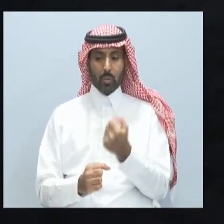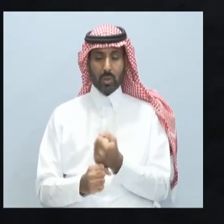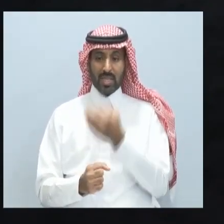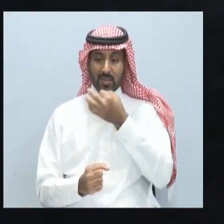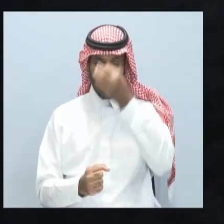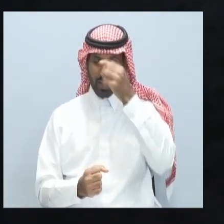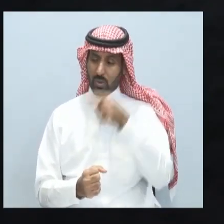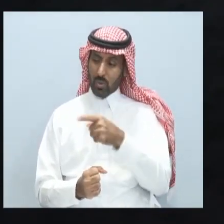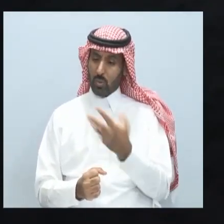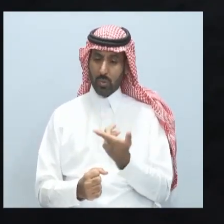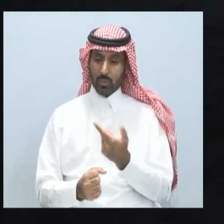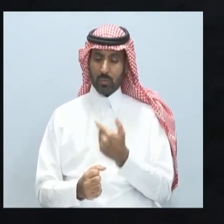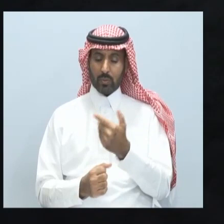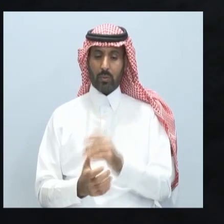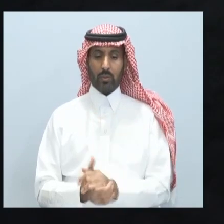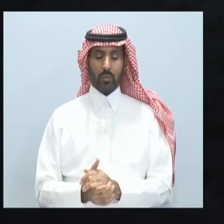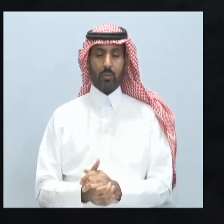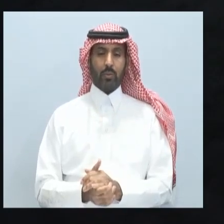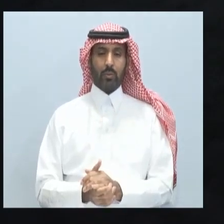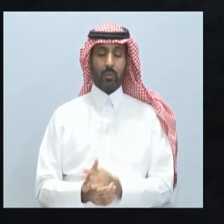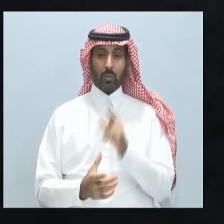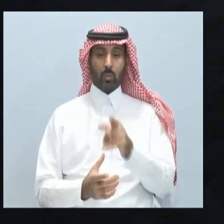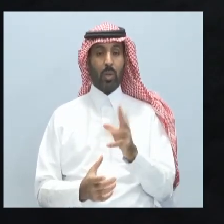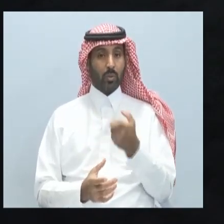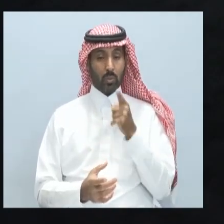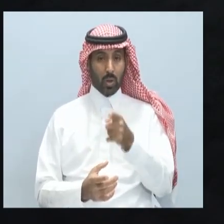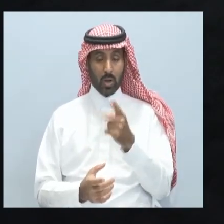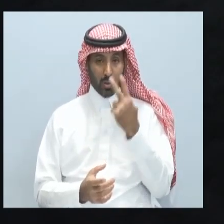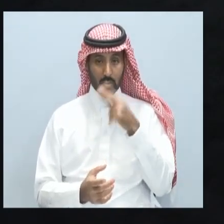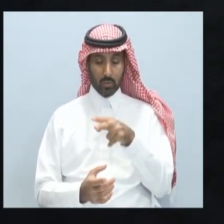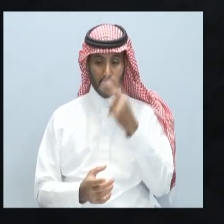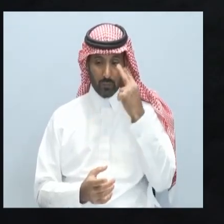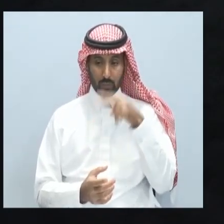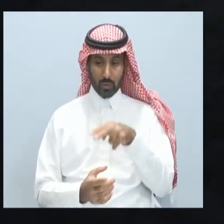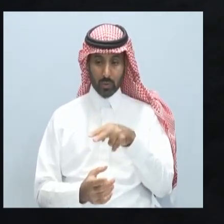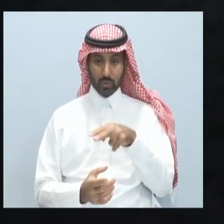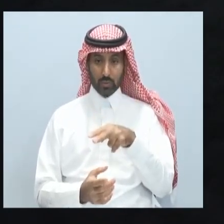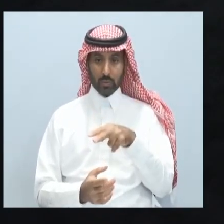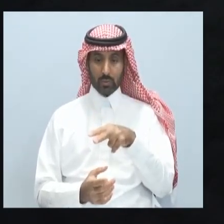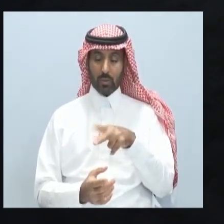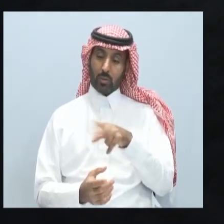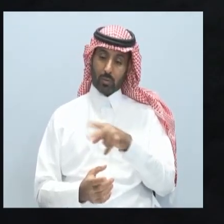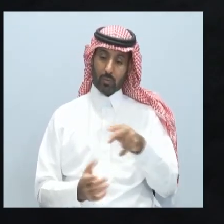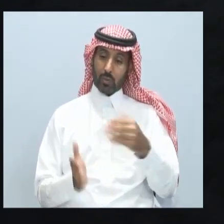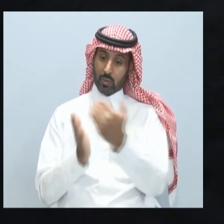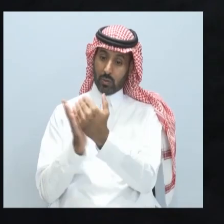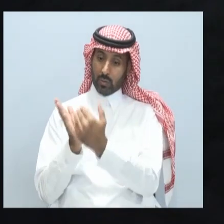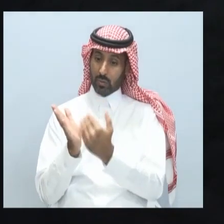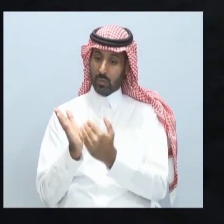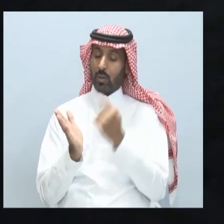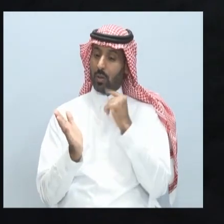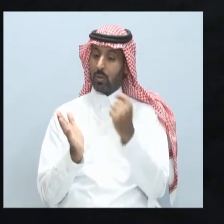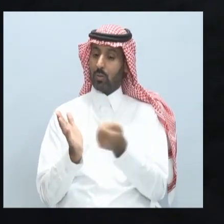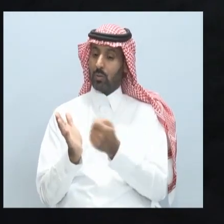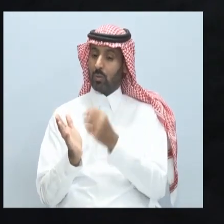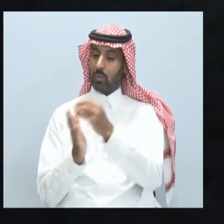person, herself or himself. So it depends on what you are focusing on. You have different paragraphs, so you have to detail